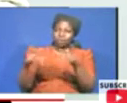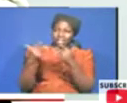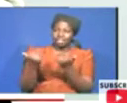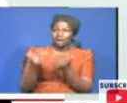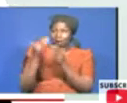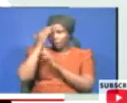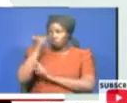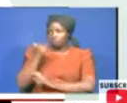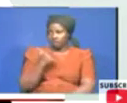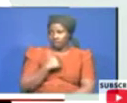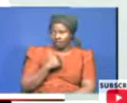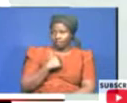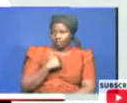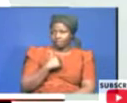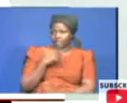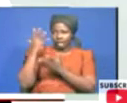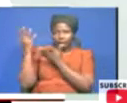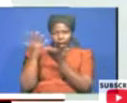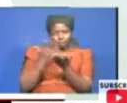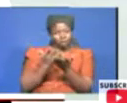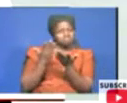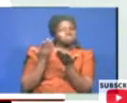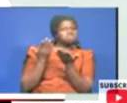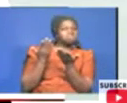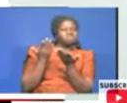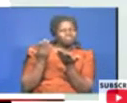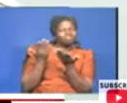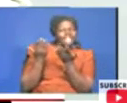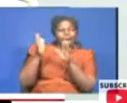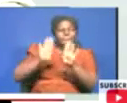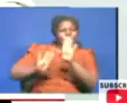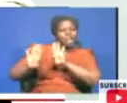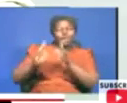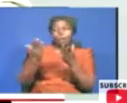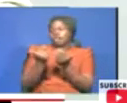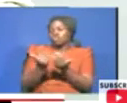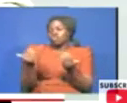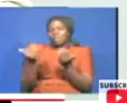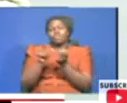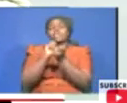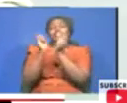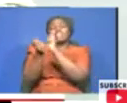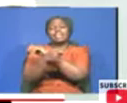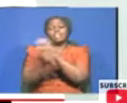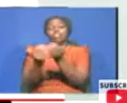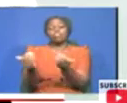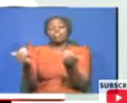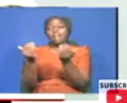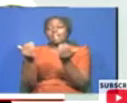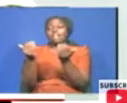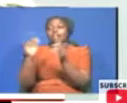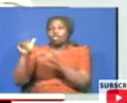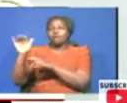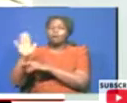have brought attendance whereby the children, we change them drastically. Yeah. That come from your